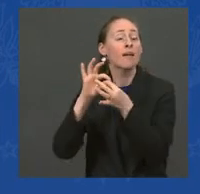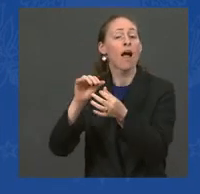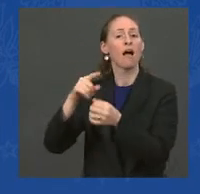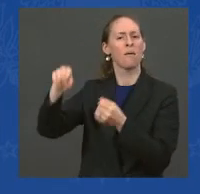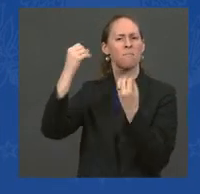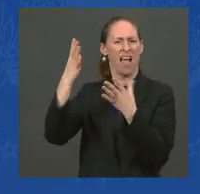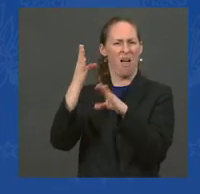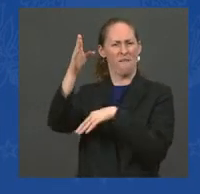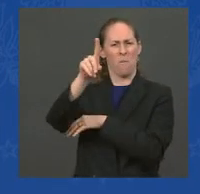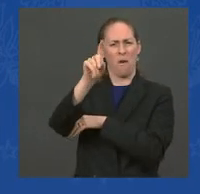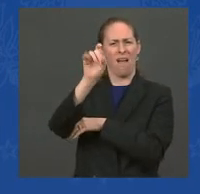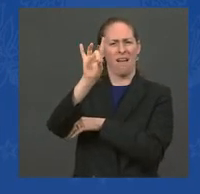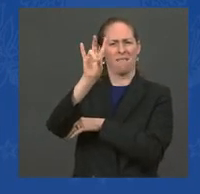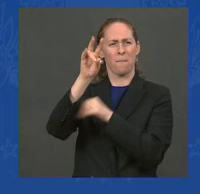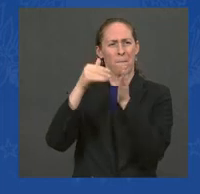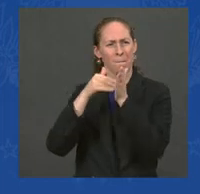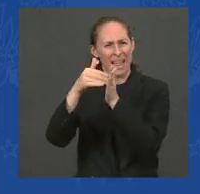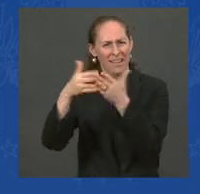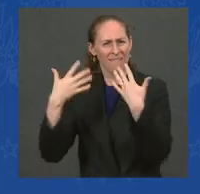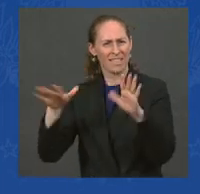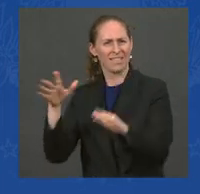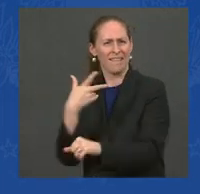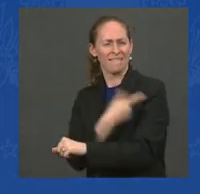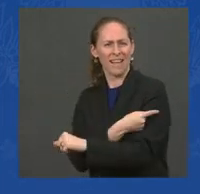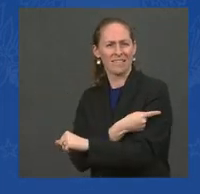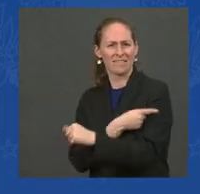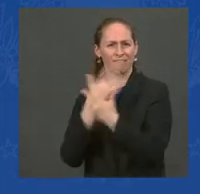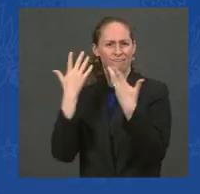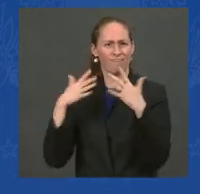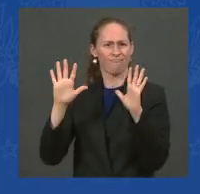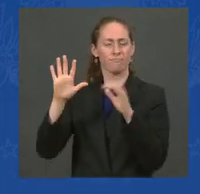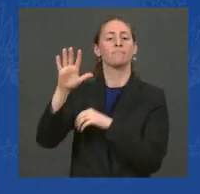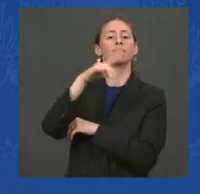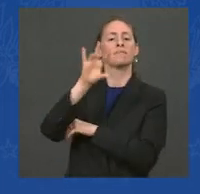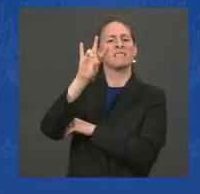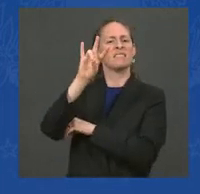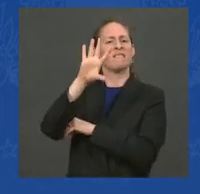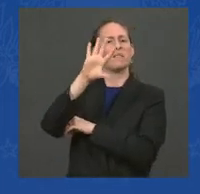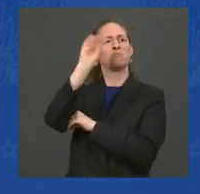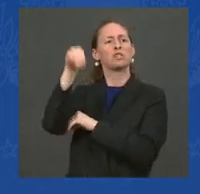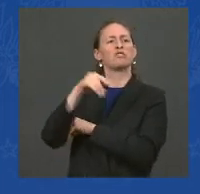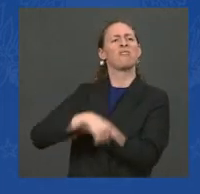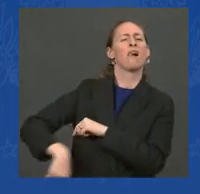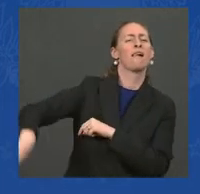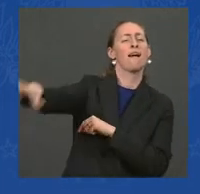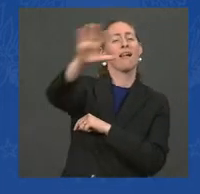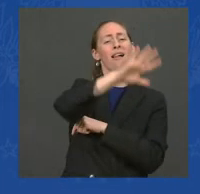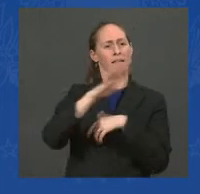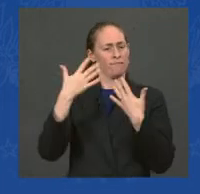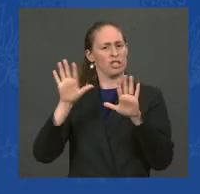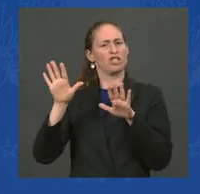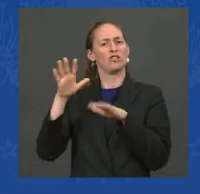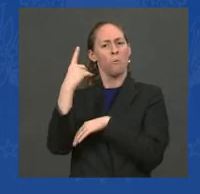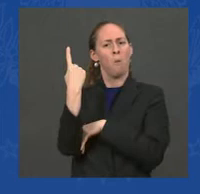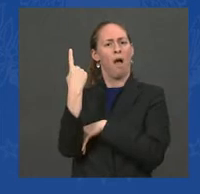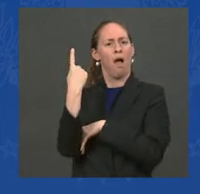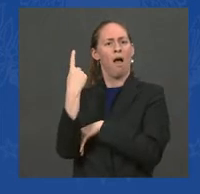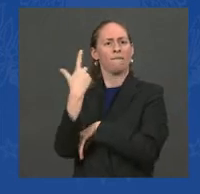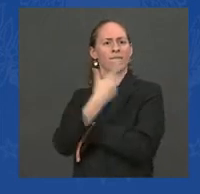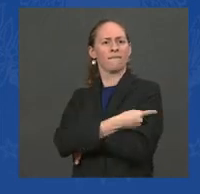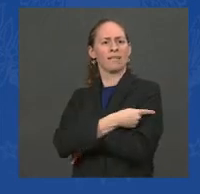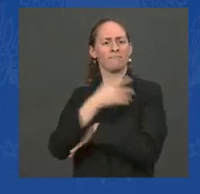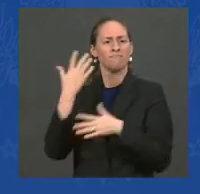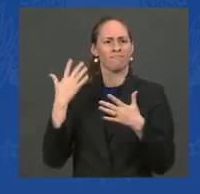gotten at least one shot. And COVID cases are down 40% in the past month. Hospitalizations are down over